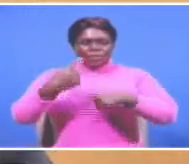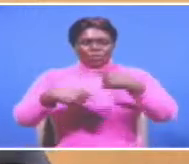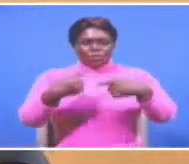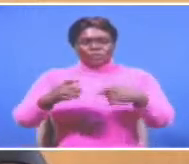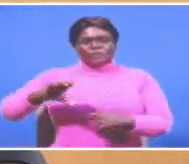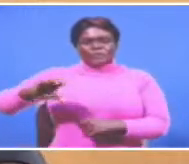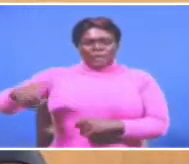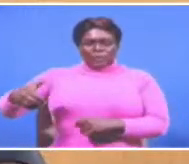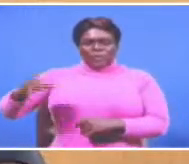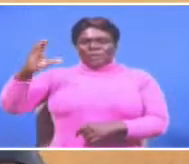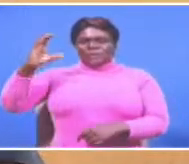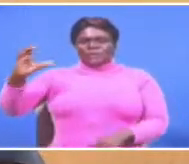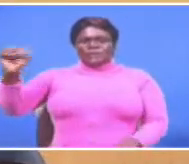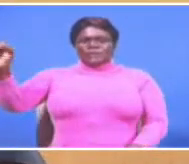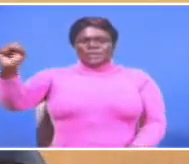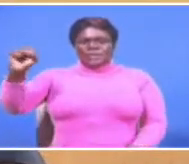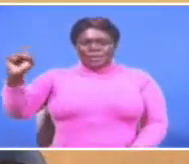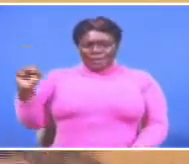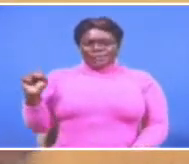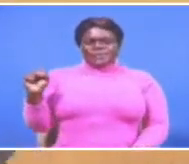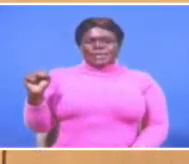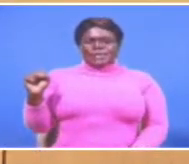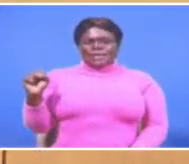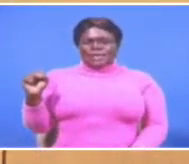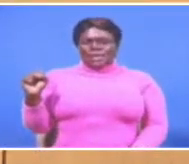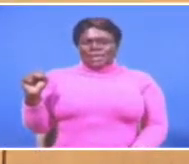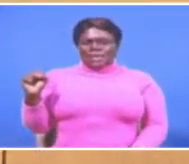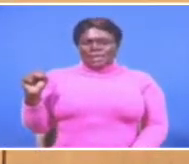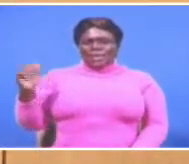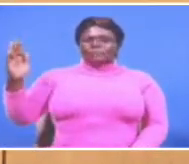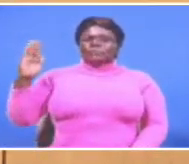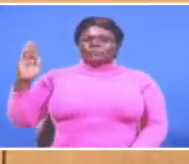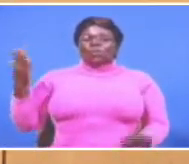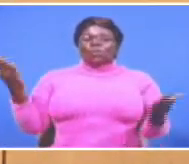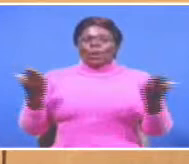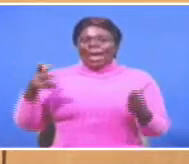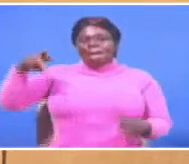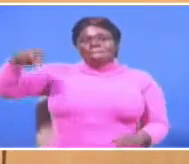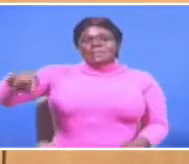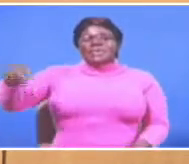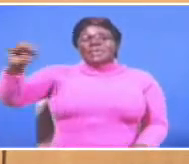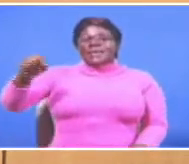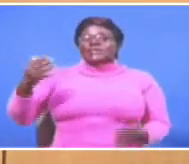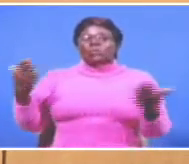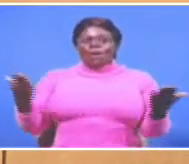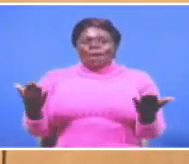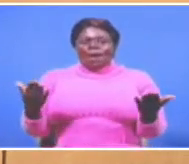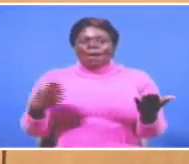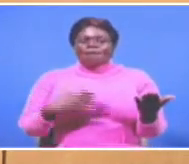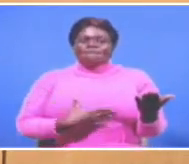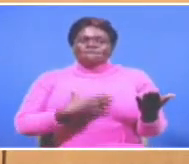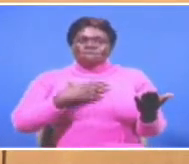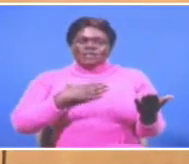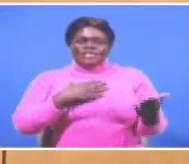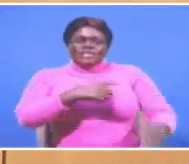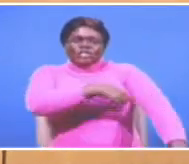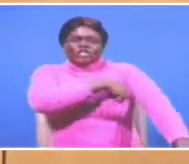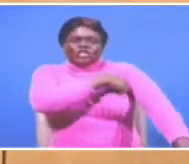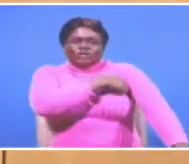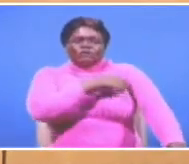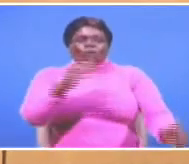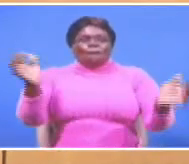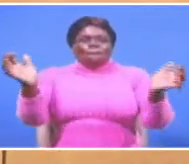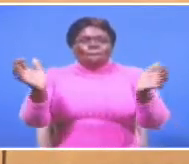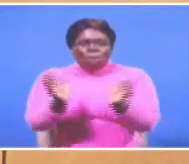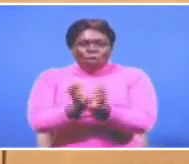the capital, Interior Principal Secretary Dr. Raymond Omollo was somewhere else. He paid a visit to a chief in